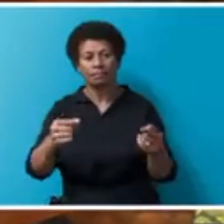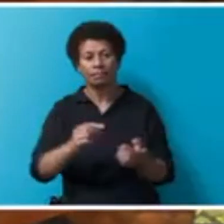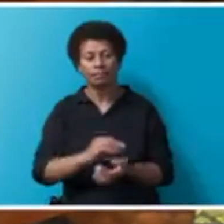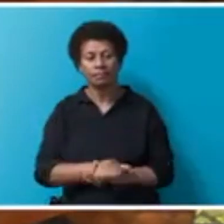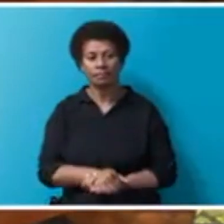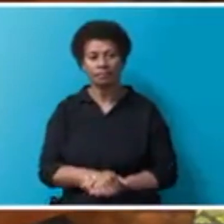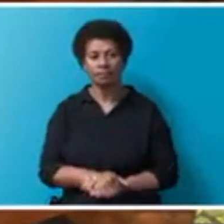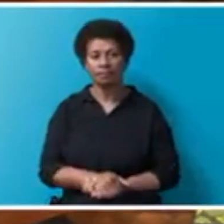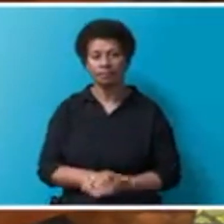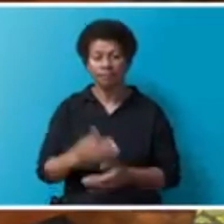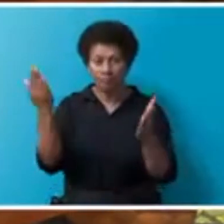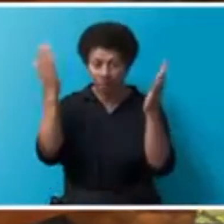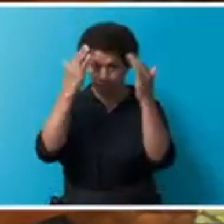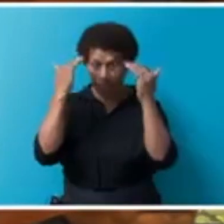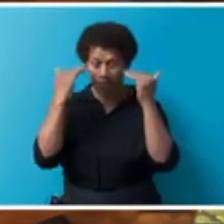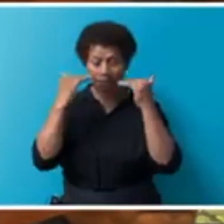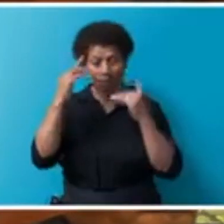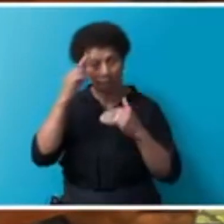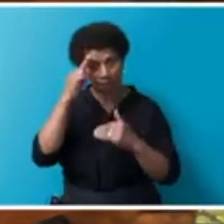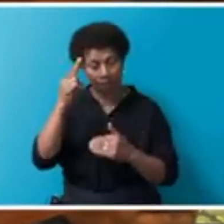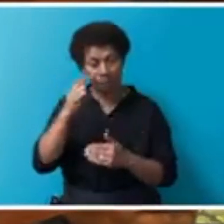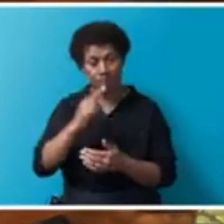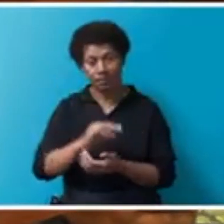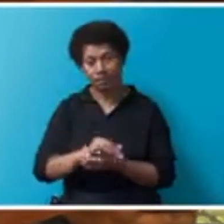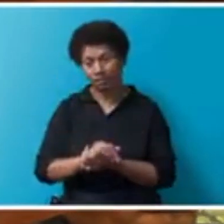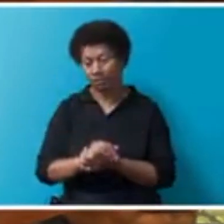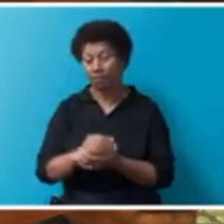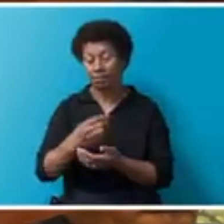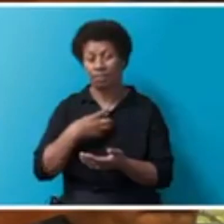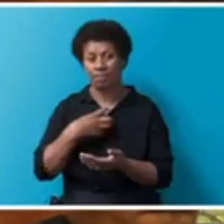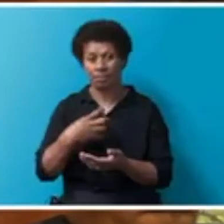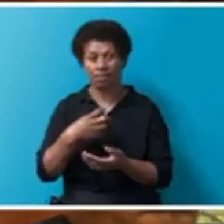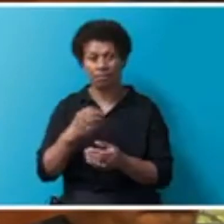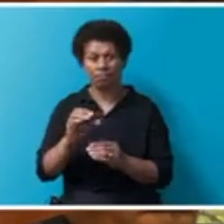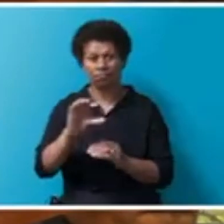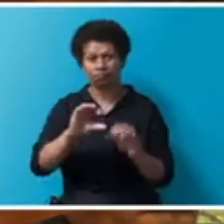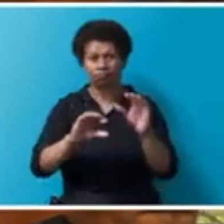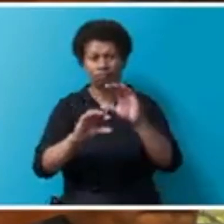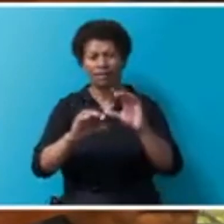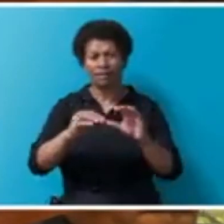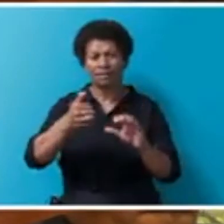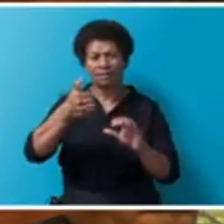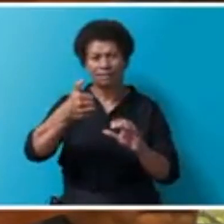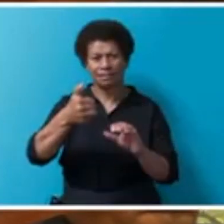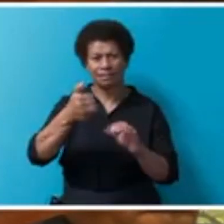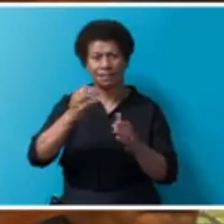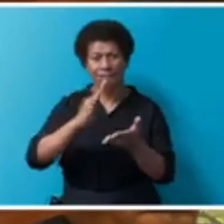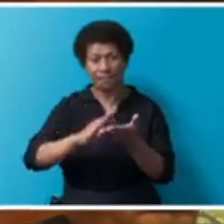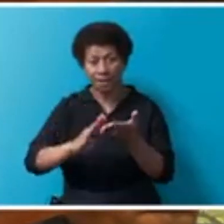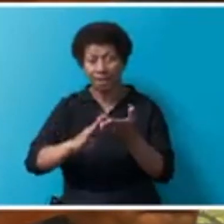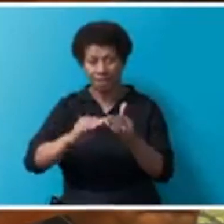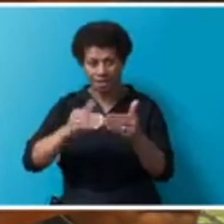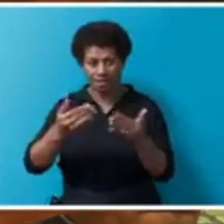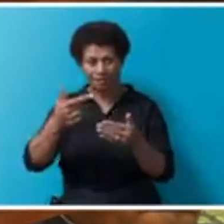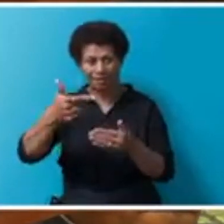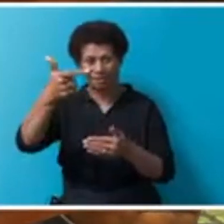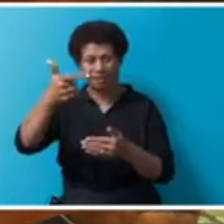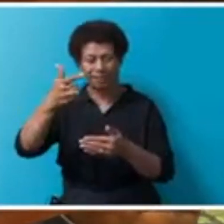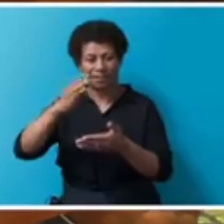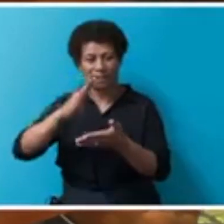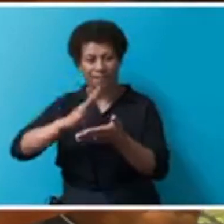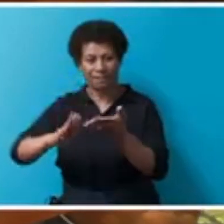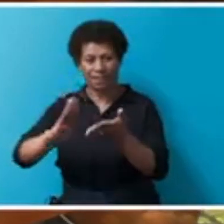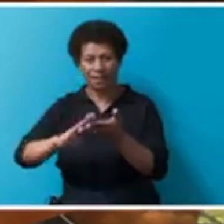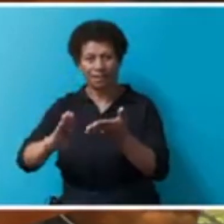Mr. Speaker, the coalition government has increased the allocation from 6 million to 7 million for processing of employment and